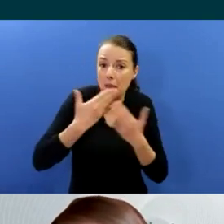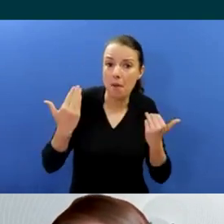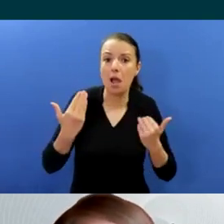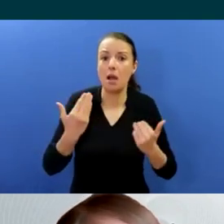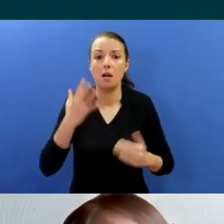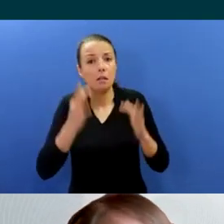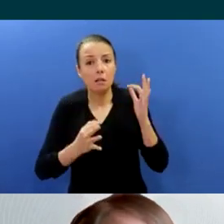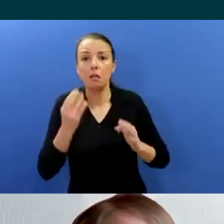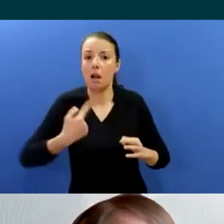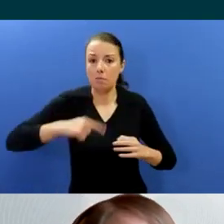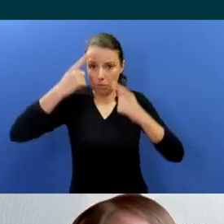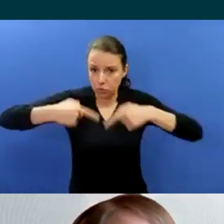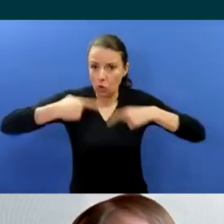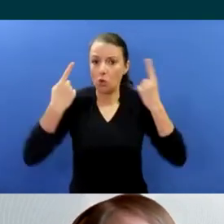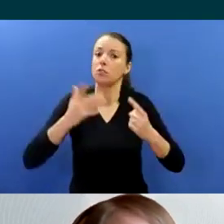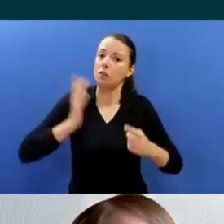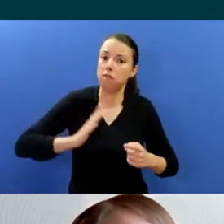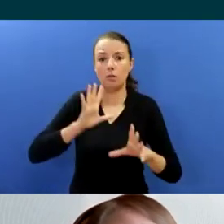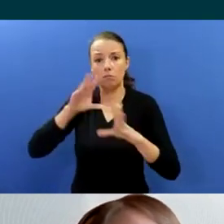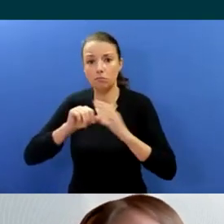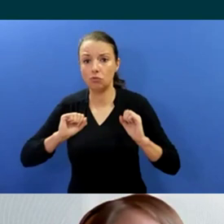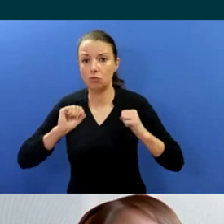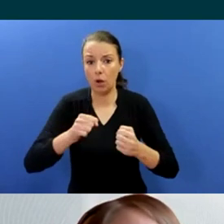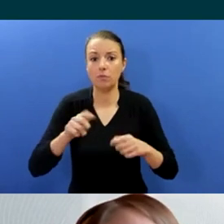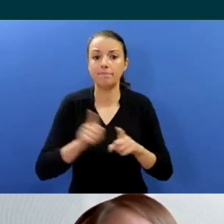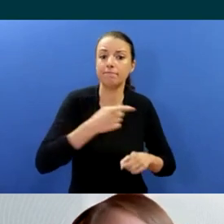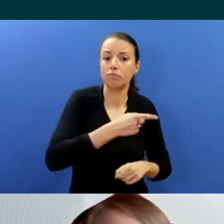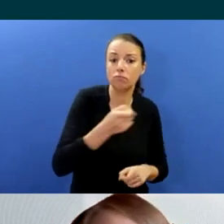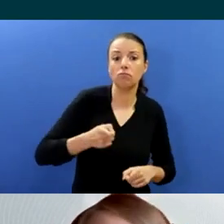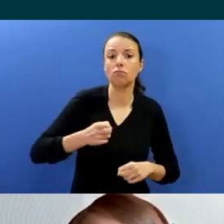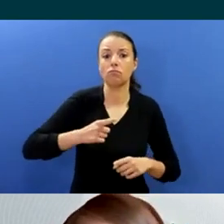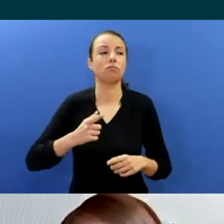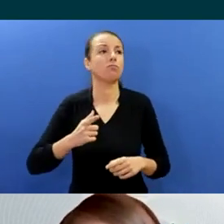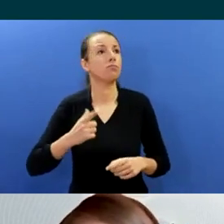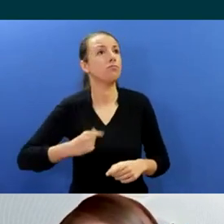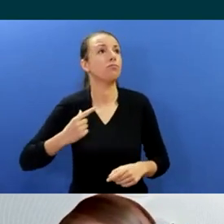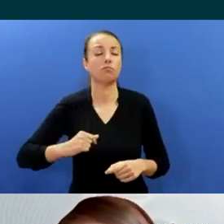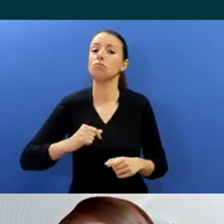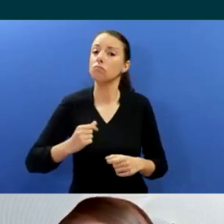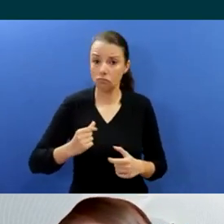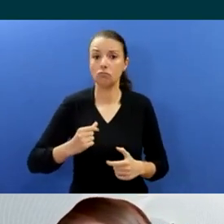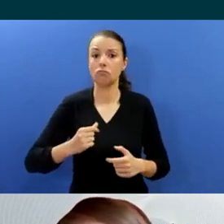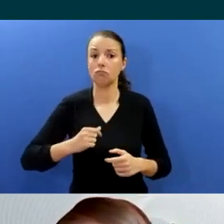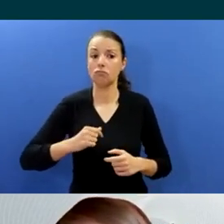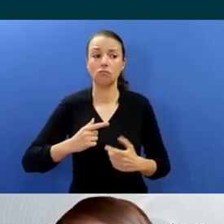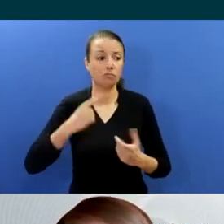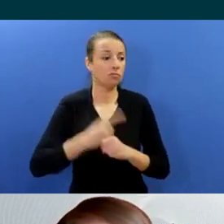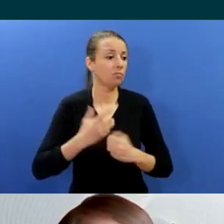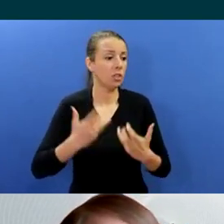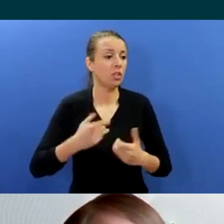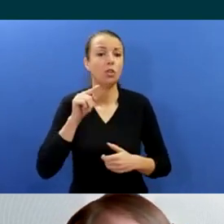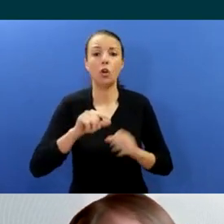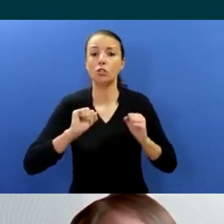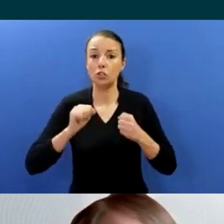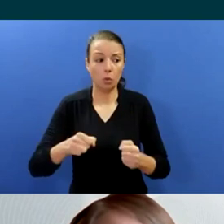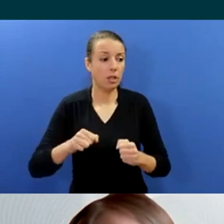also those who realized that the measures they had in mind wouldn't work as expected or were too costly for them. That happens as well, of